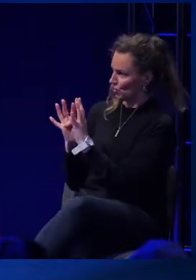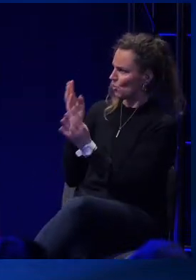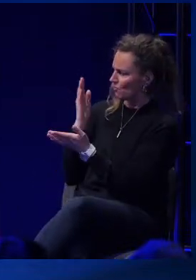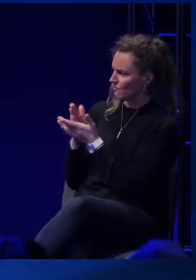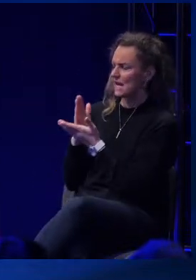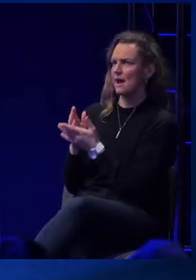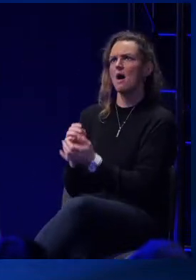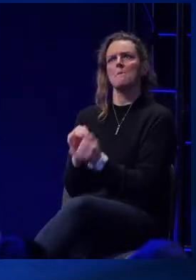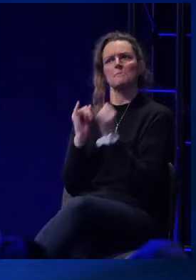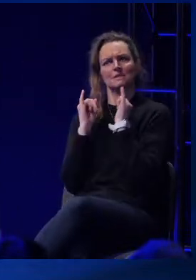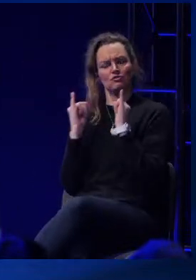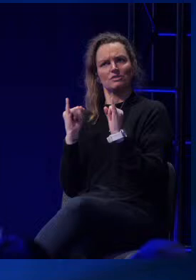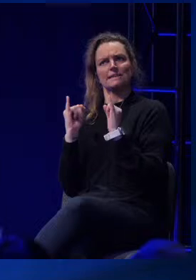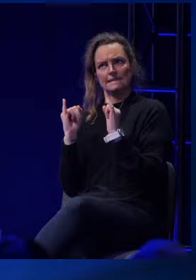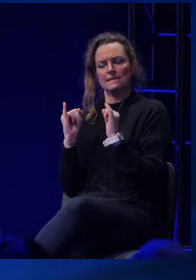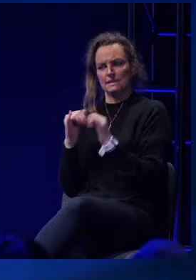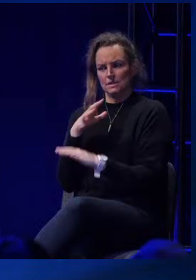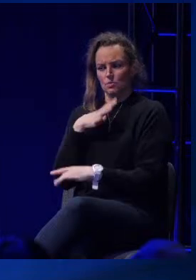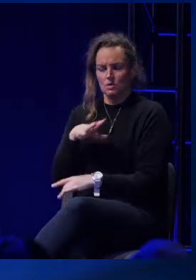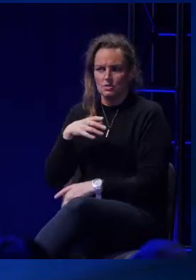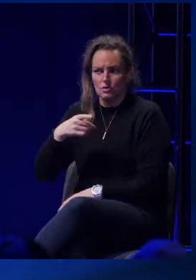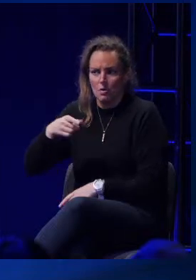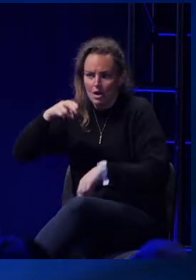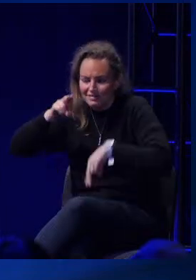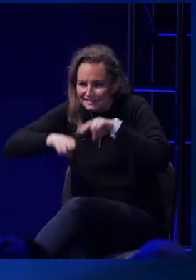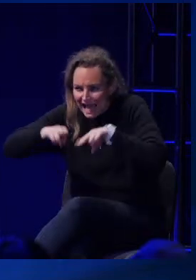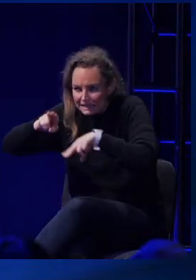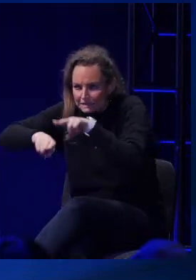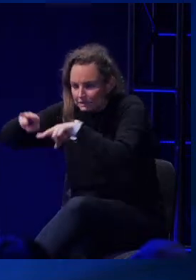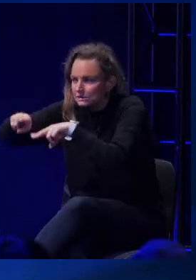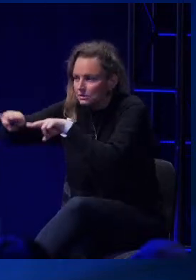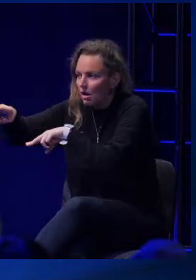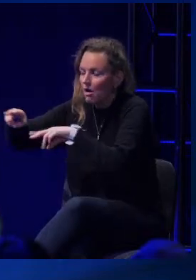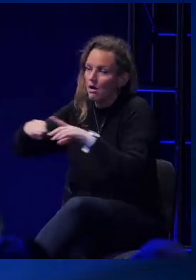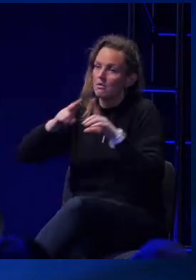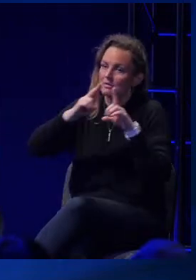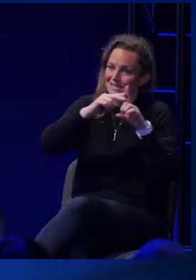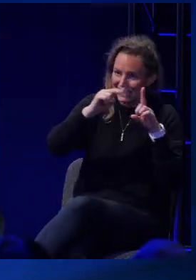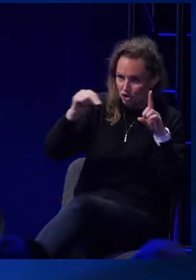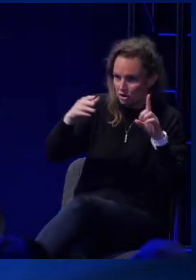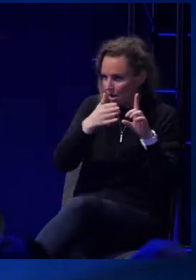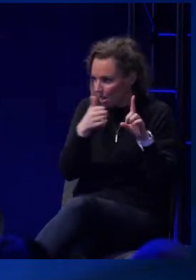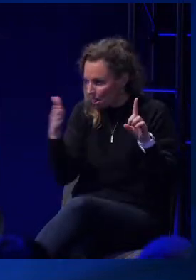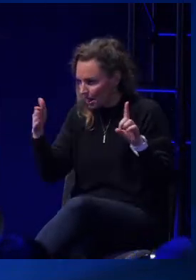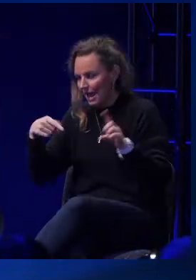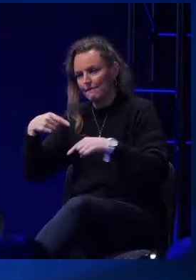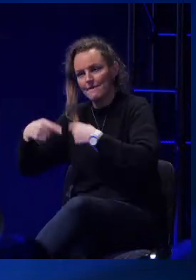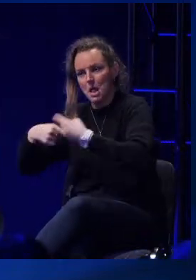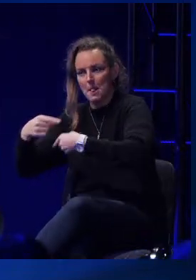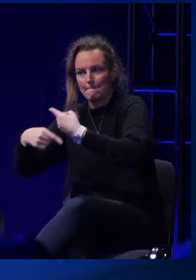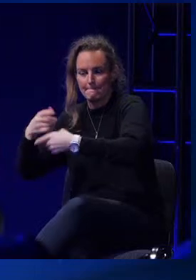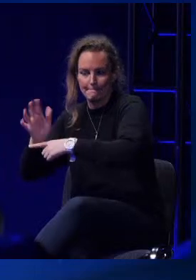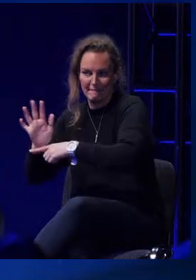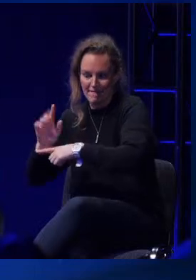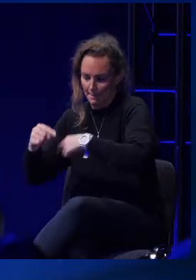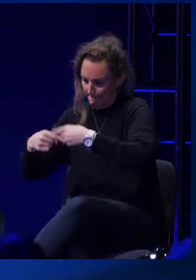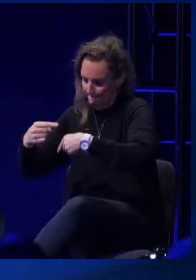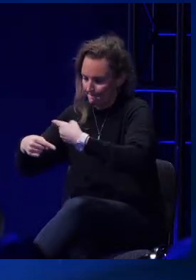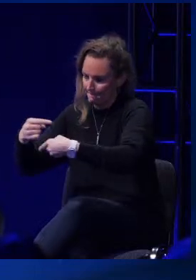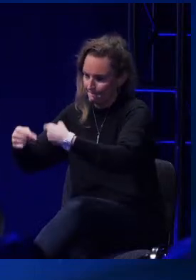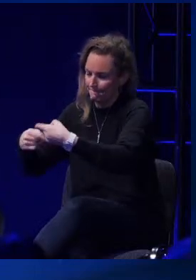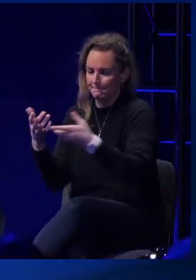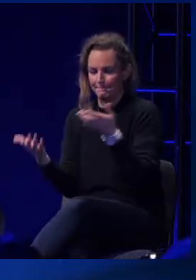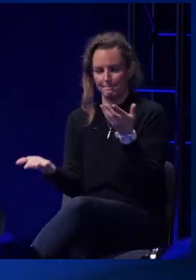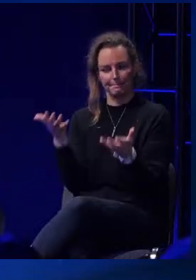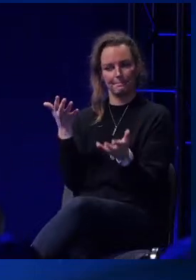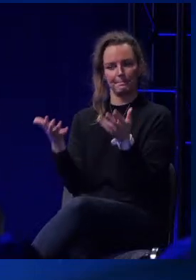they made actual tests between digital and film, and I got